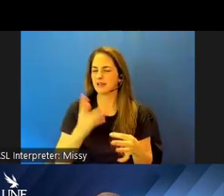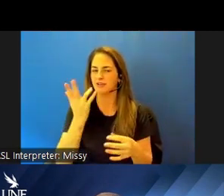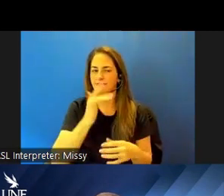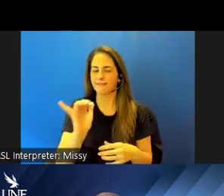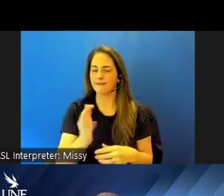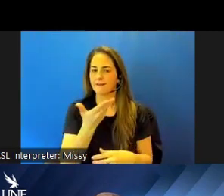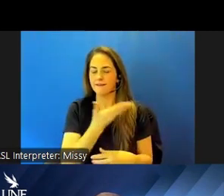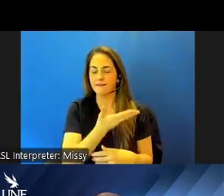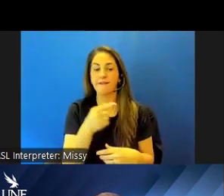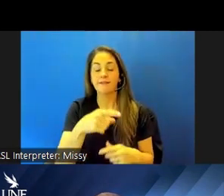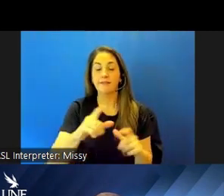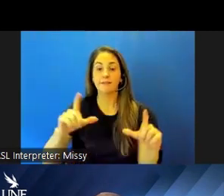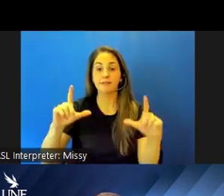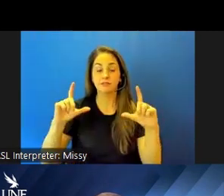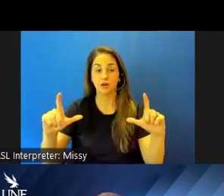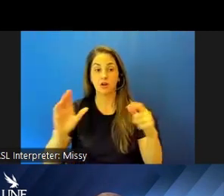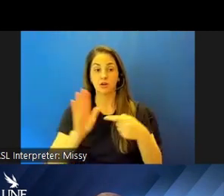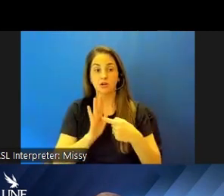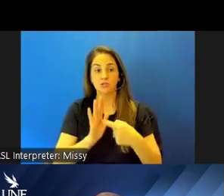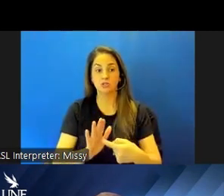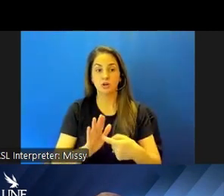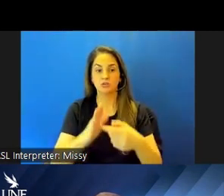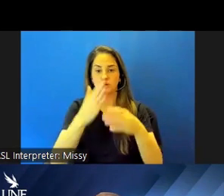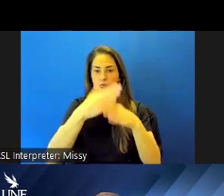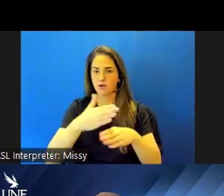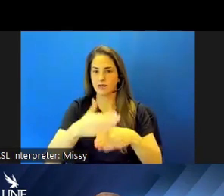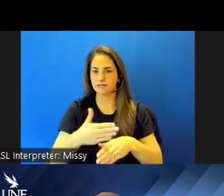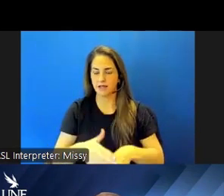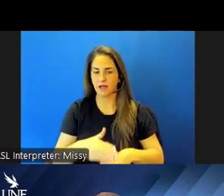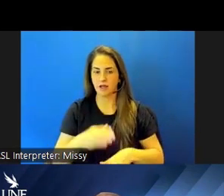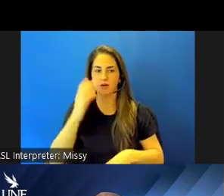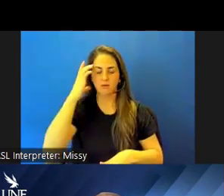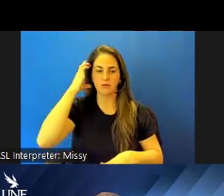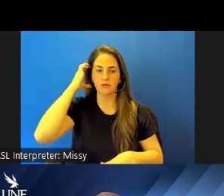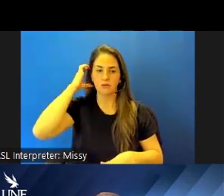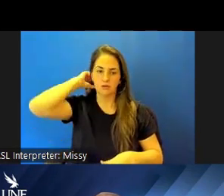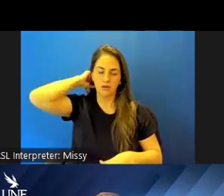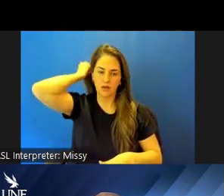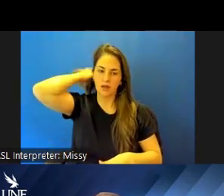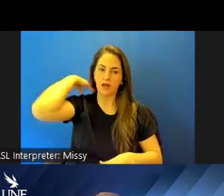at. This pie chart shows a breakdown of